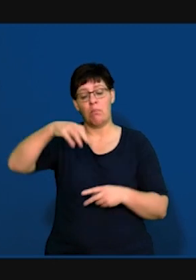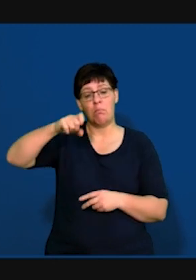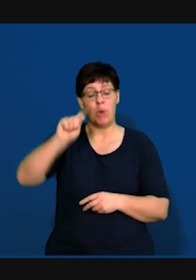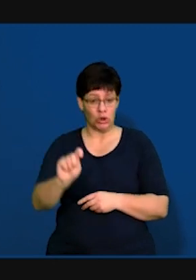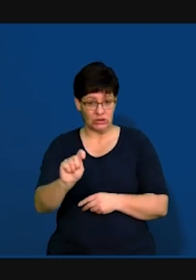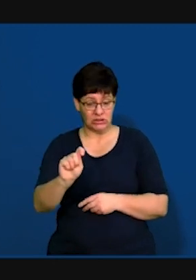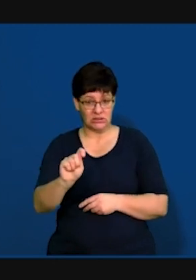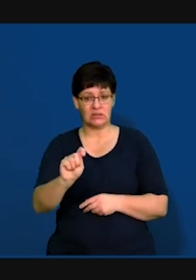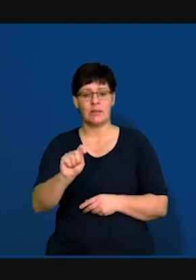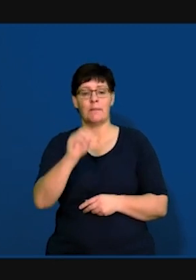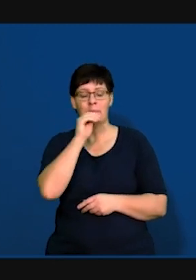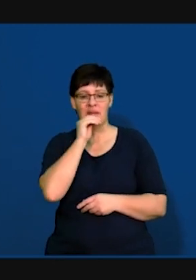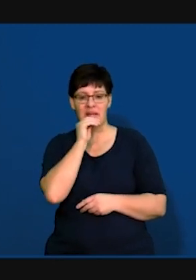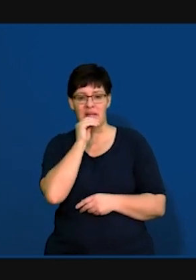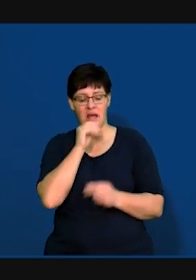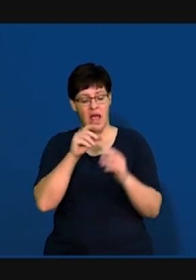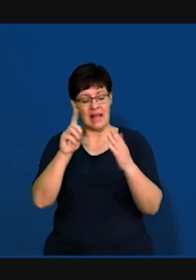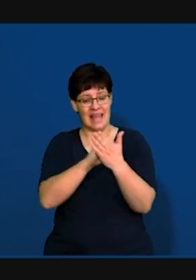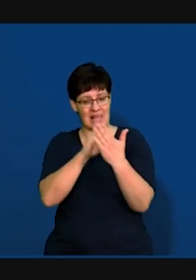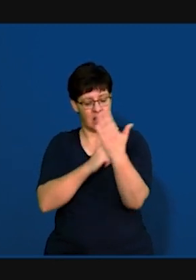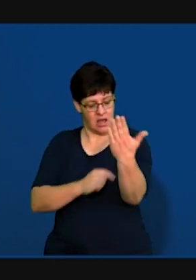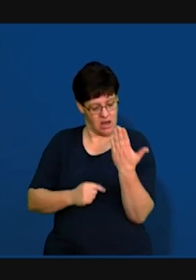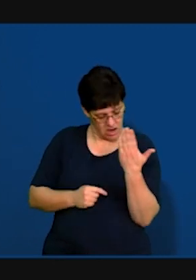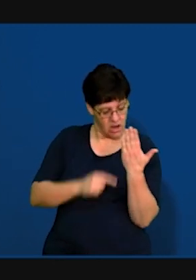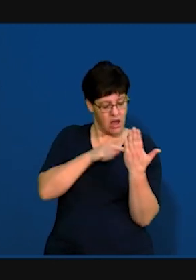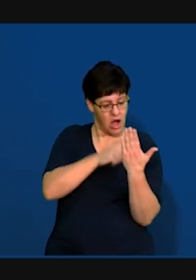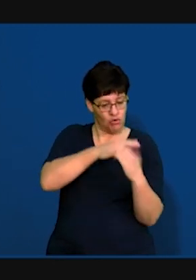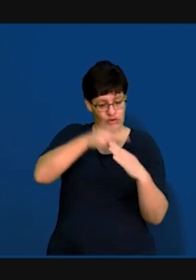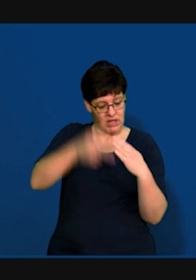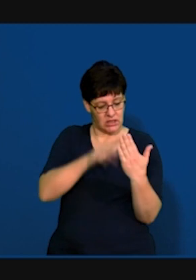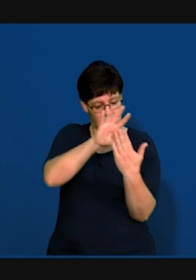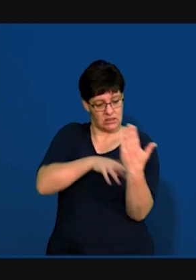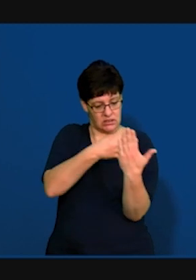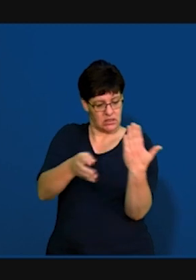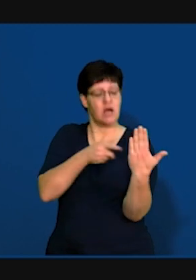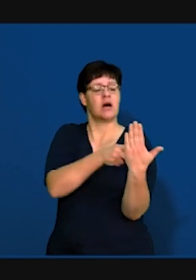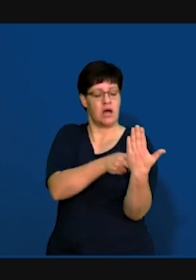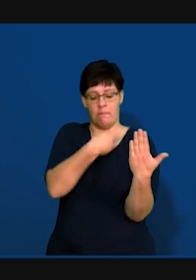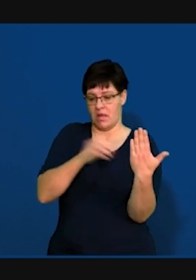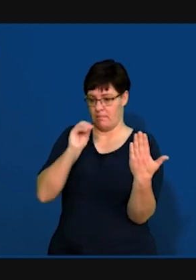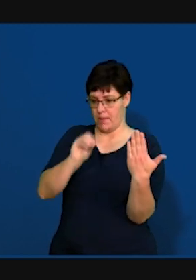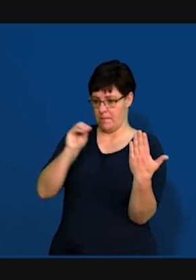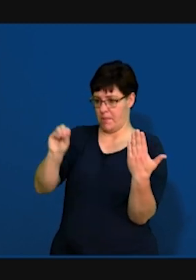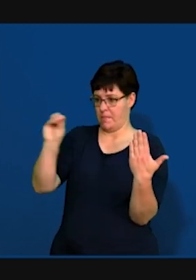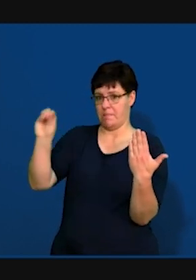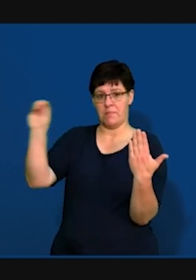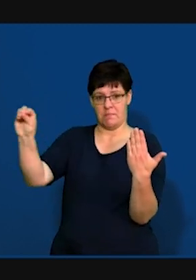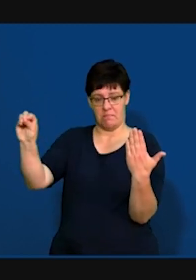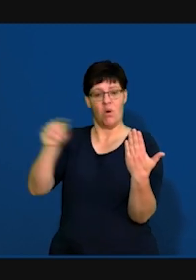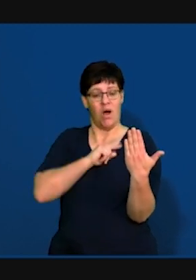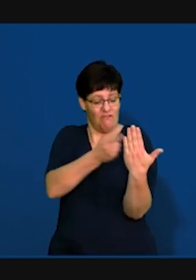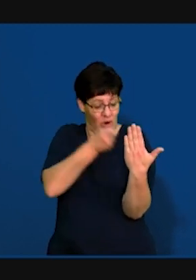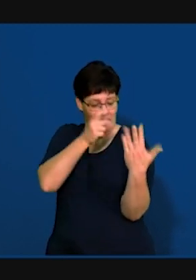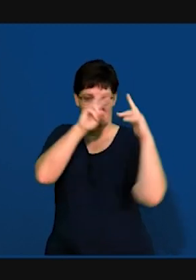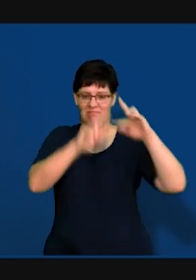to do with a set of data or a table of results that may be given, obtained from an experiment or an investigation. So